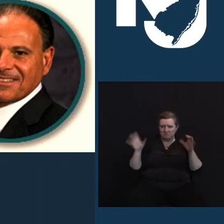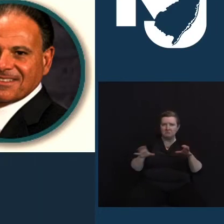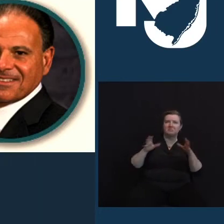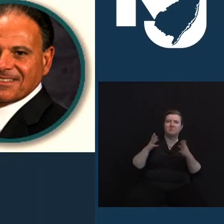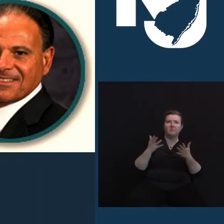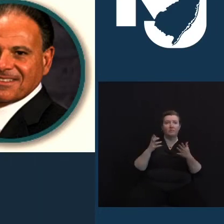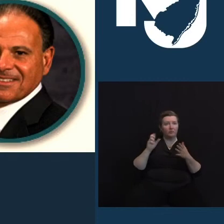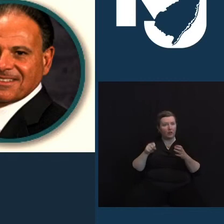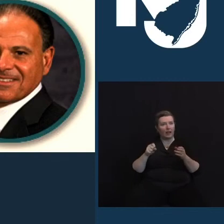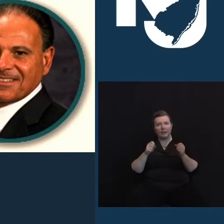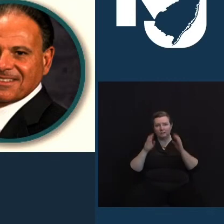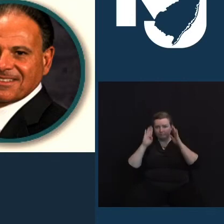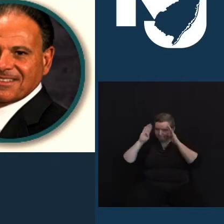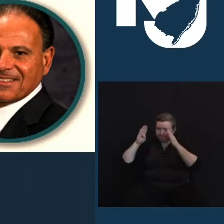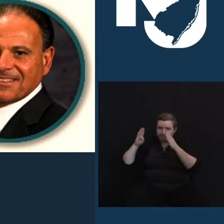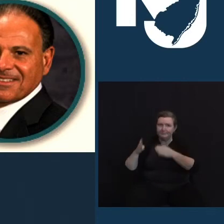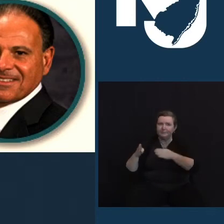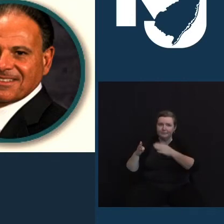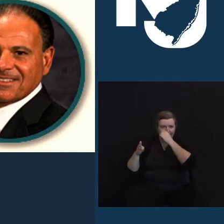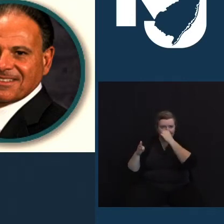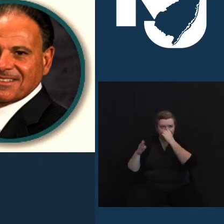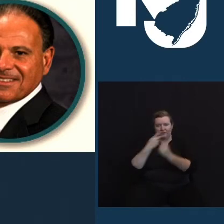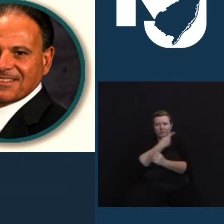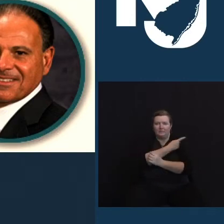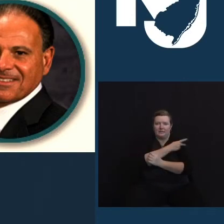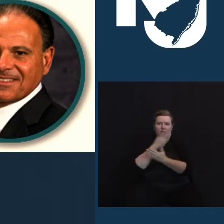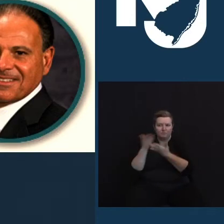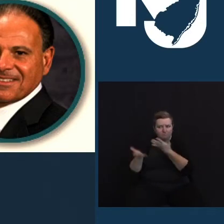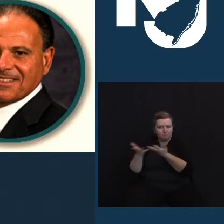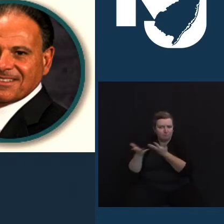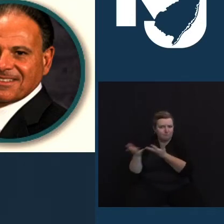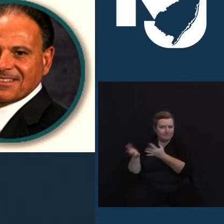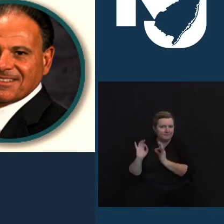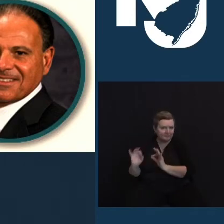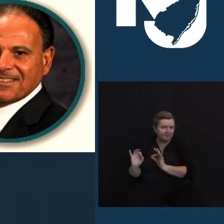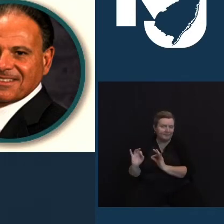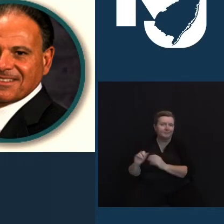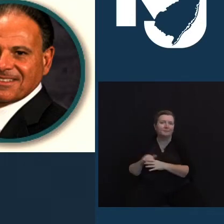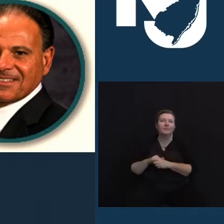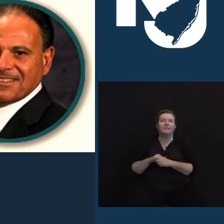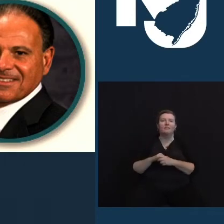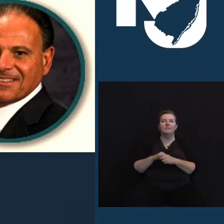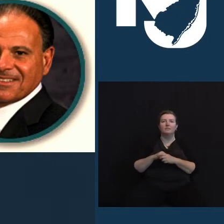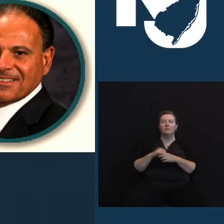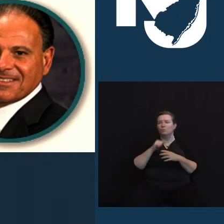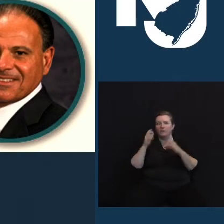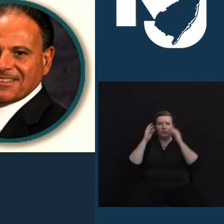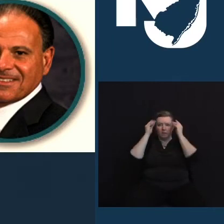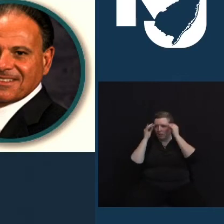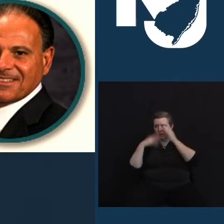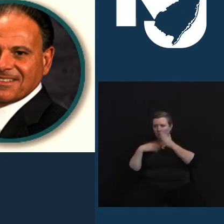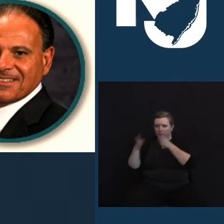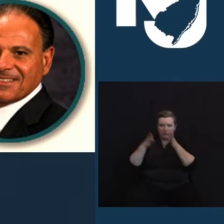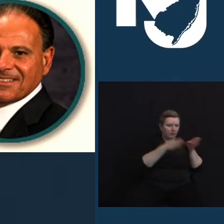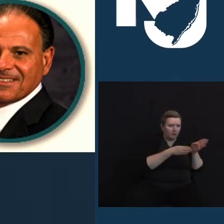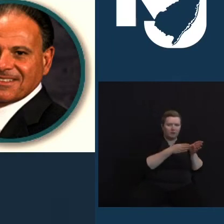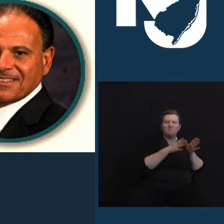lot more of your time doing what you're trained to do and studied to do and have a passion to do, which is practice your medical